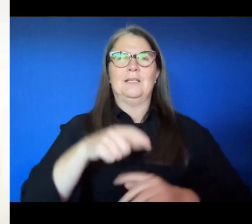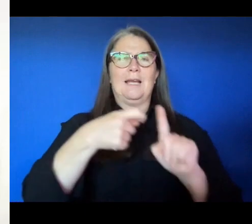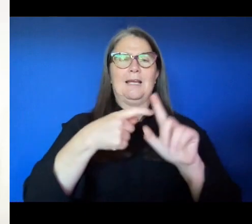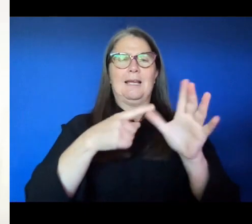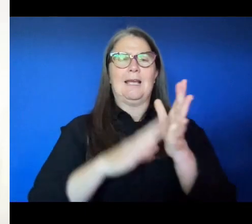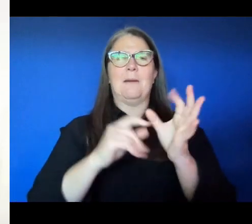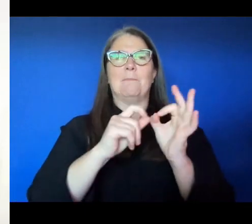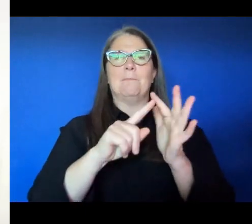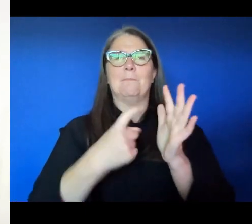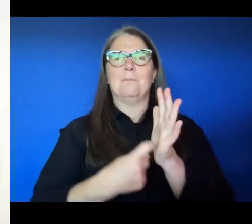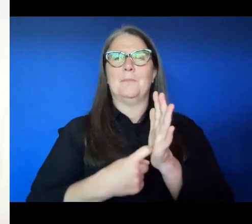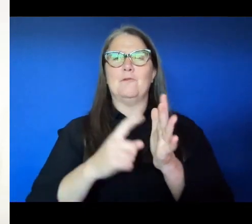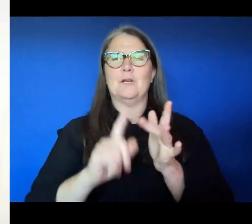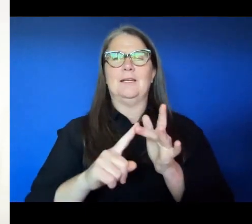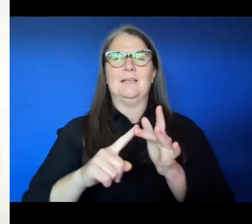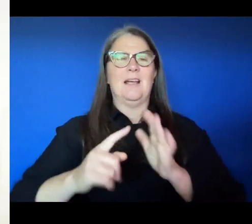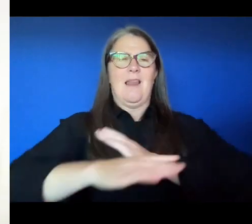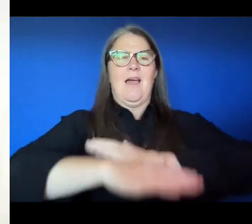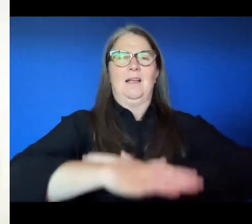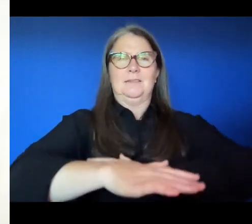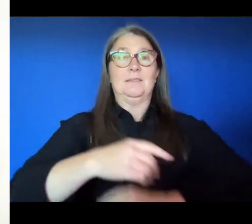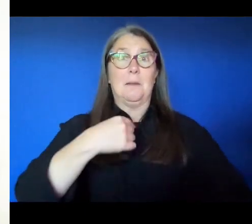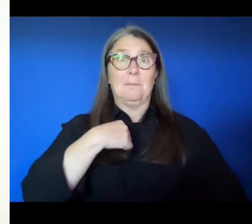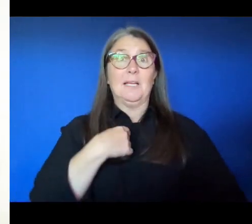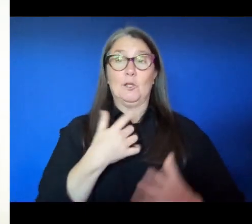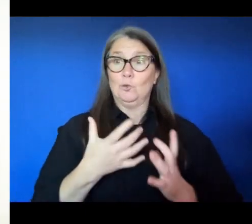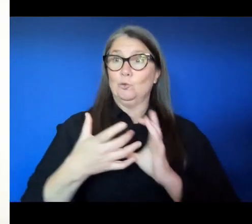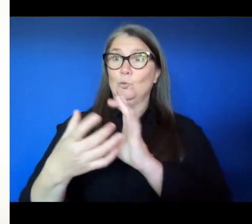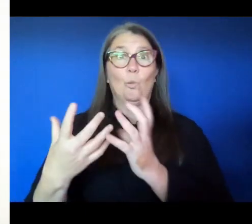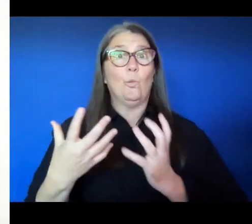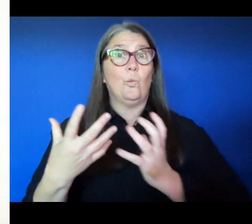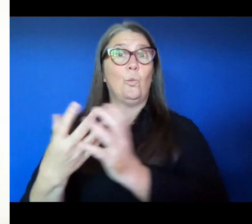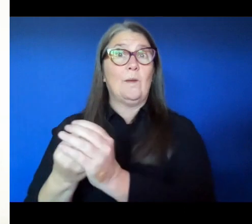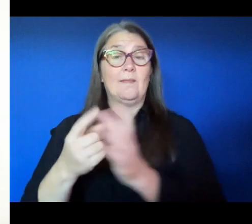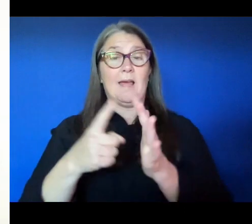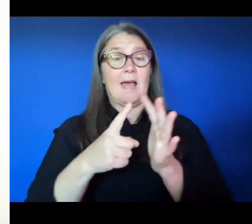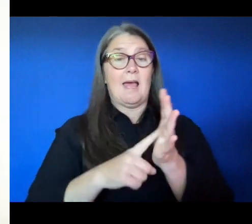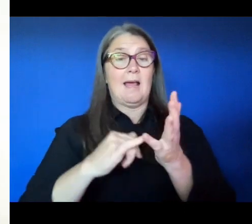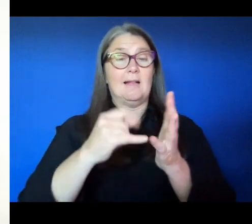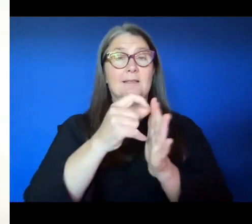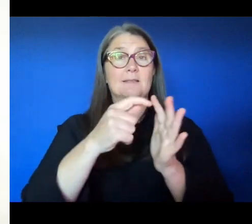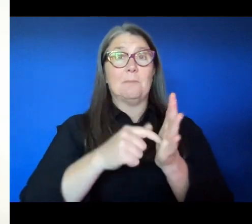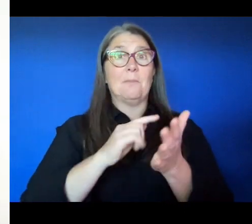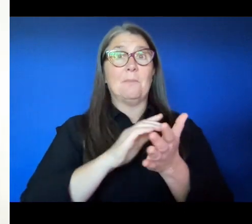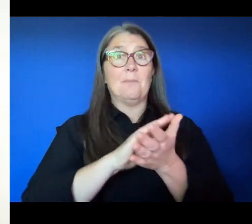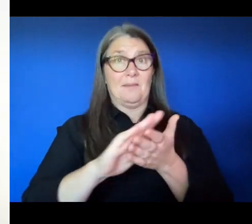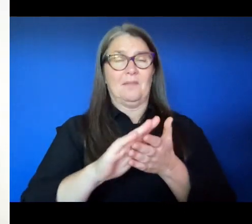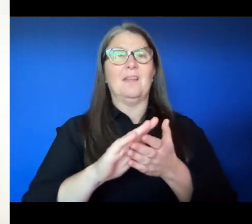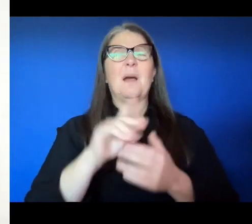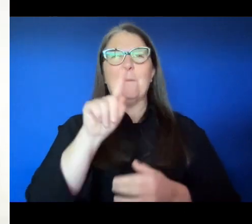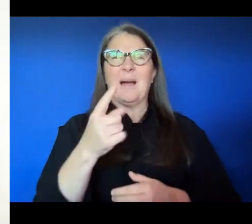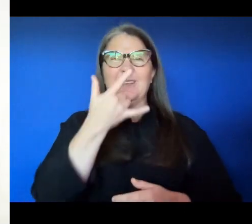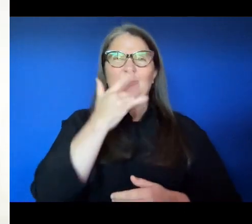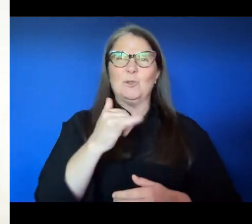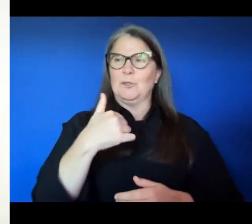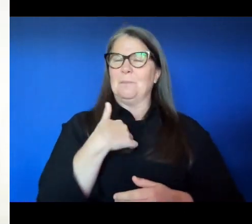Elspeth Pitt this evening, but I do have COVID in isolation. A big shout out to Judy,